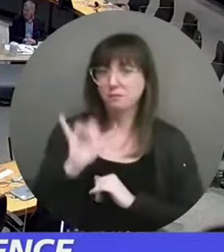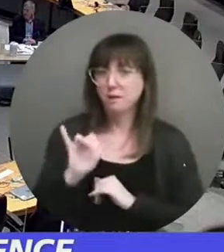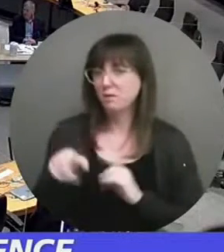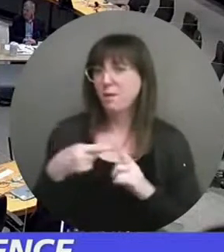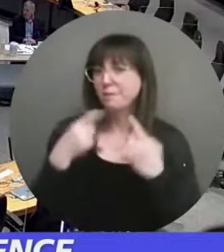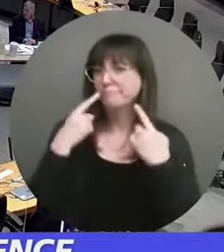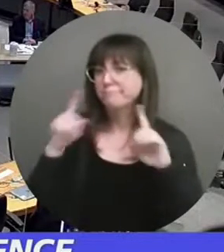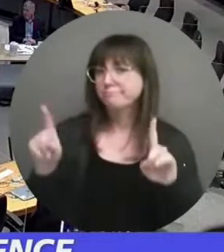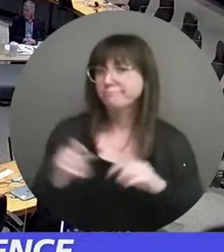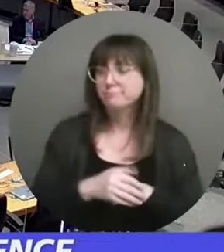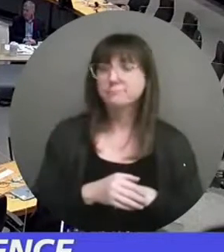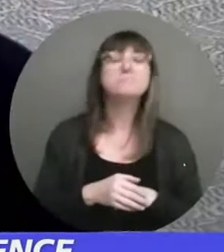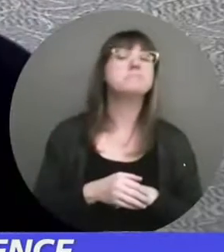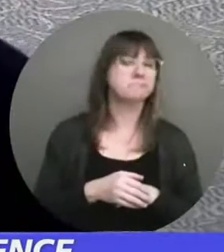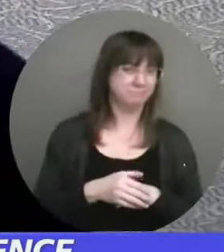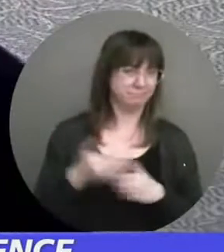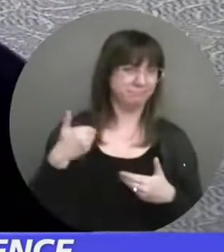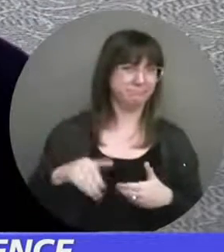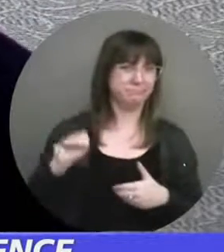Thank you for that.